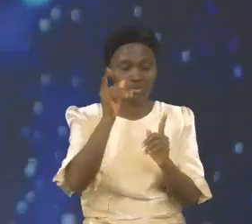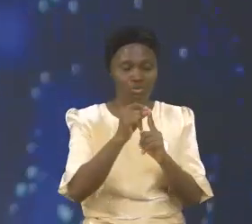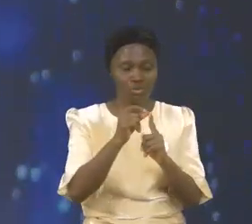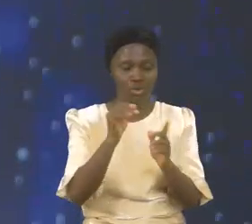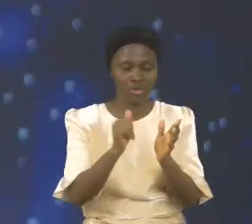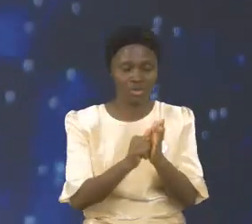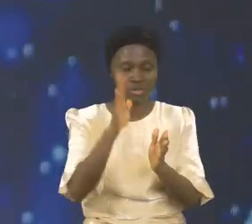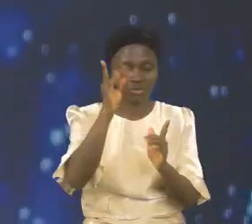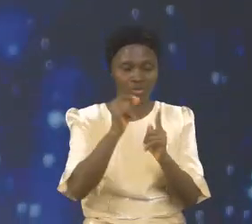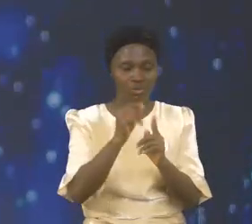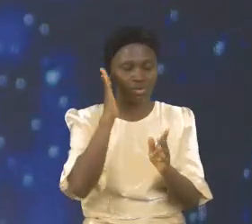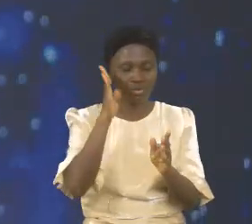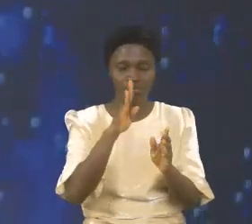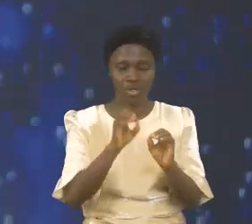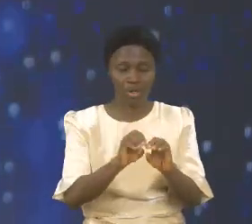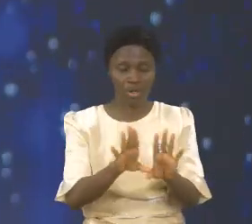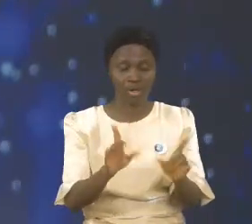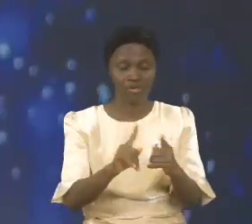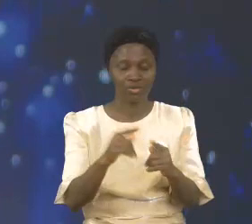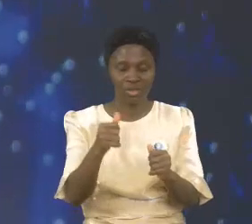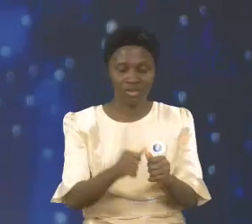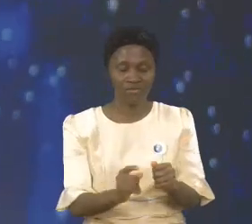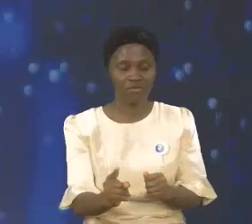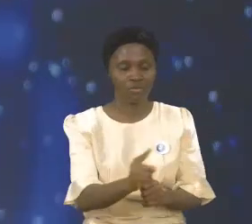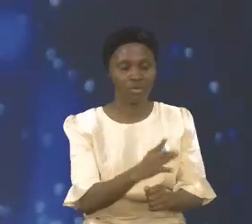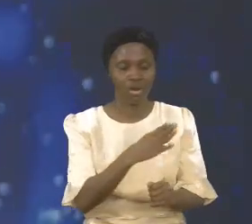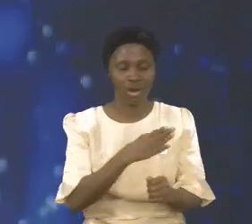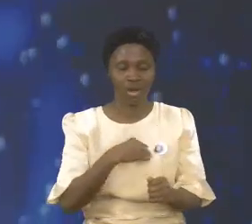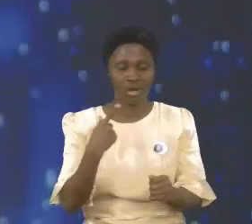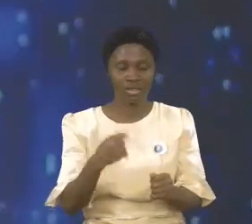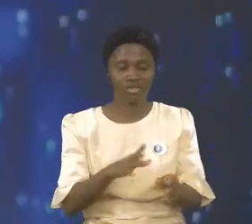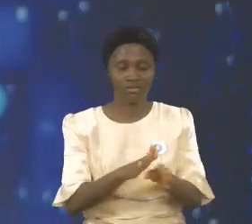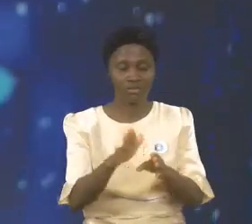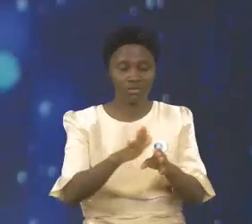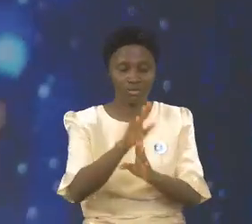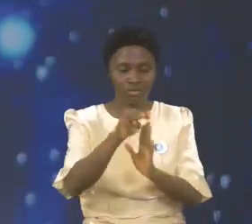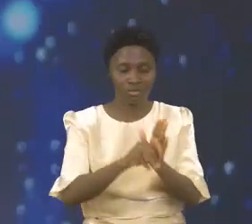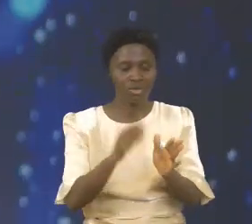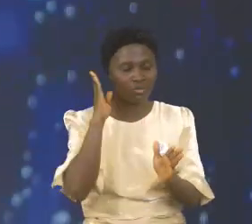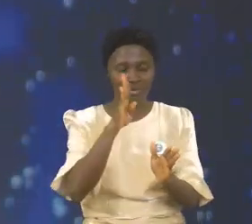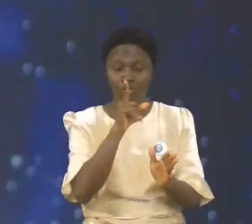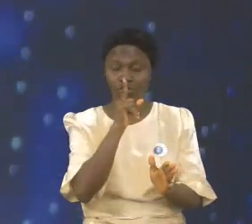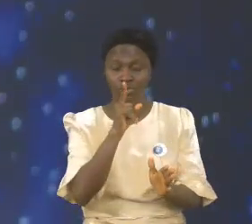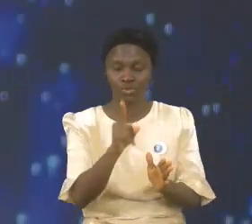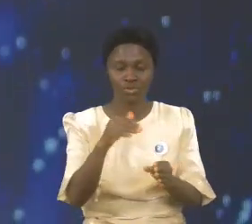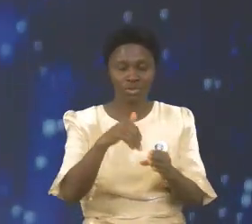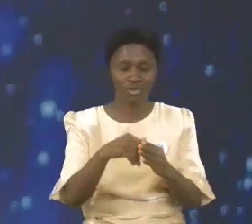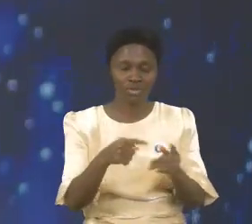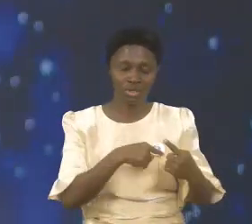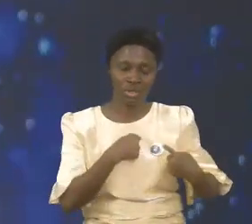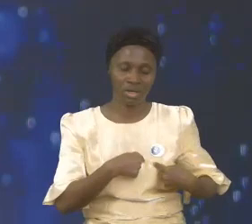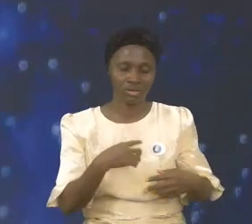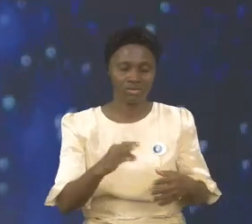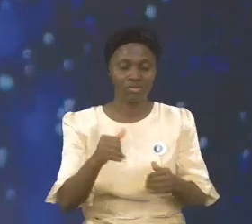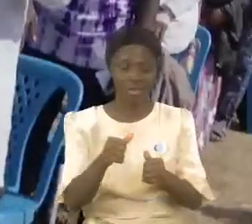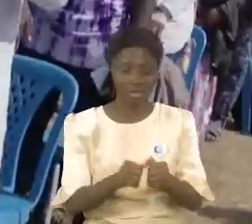clear to everyone, and the fulfillment will be certain and sure in the heart of